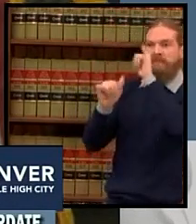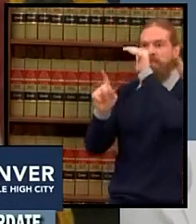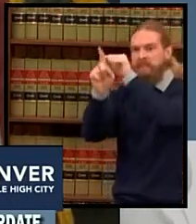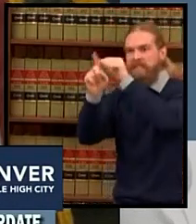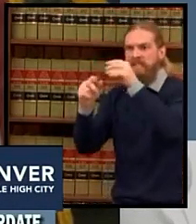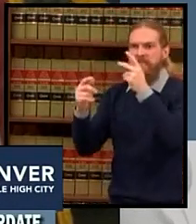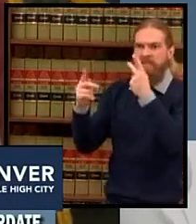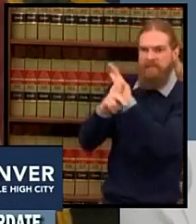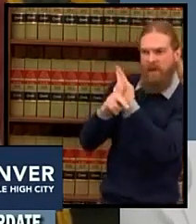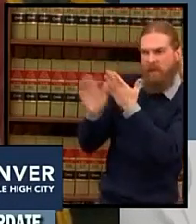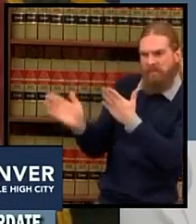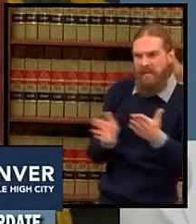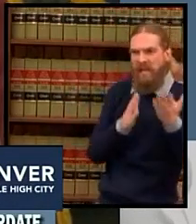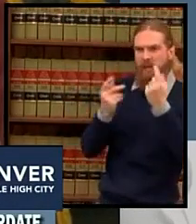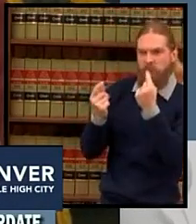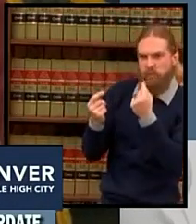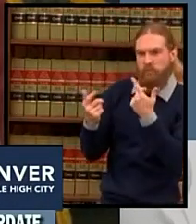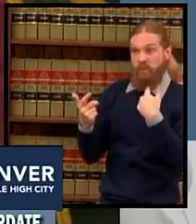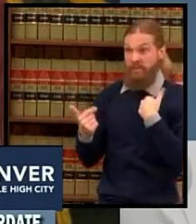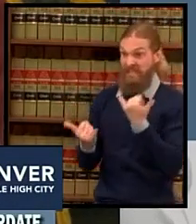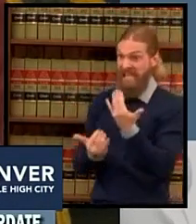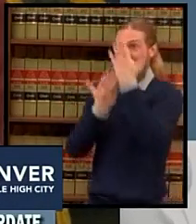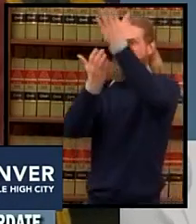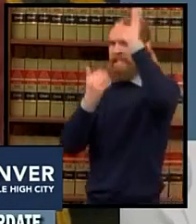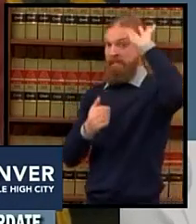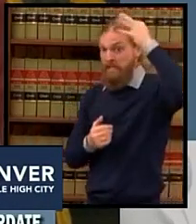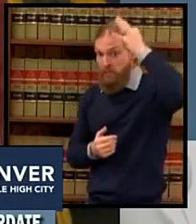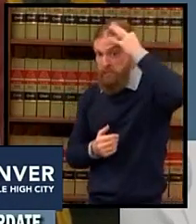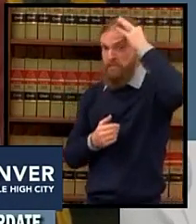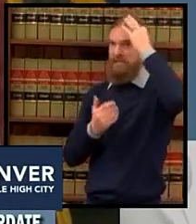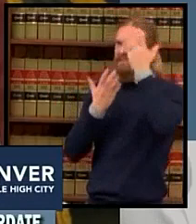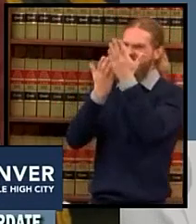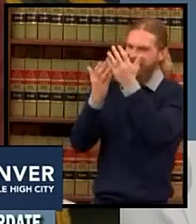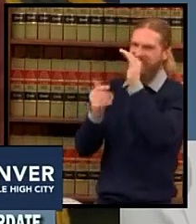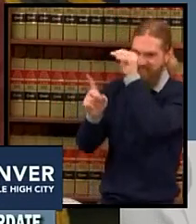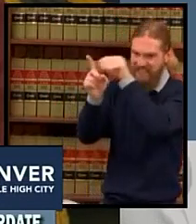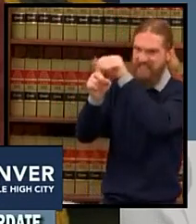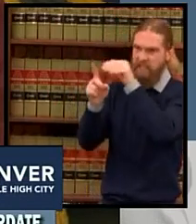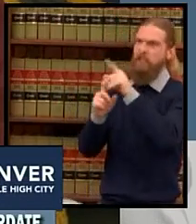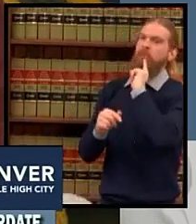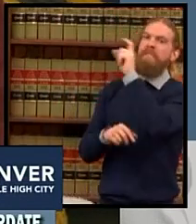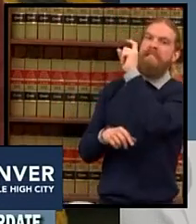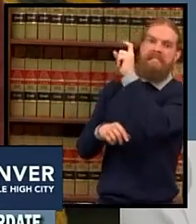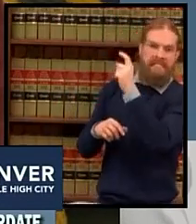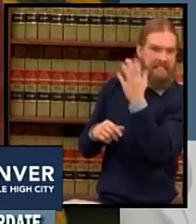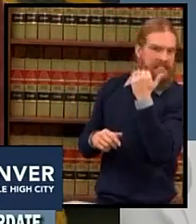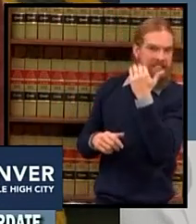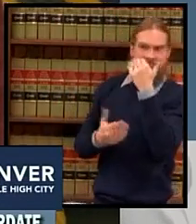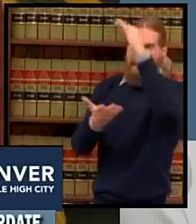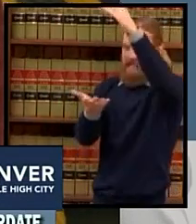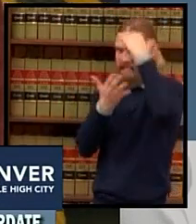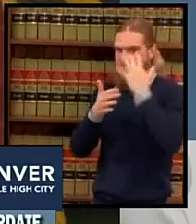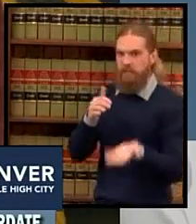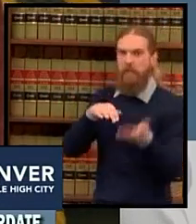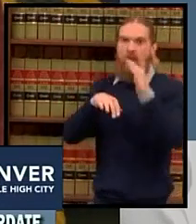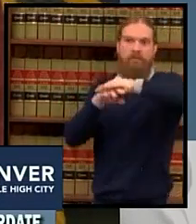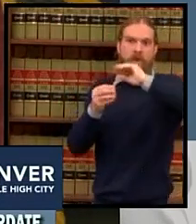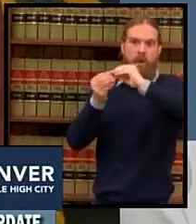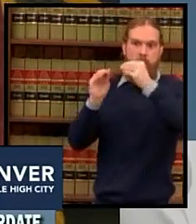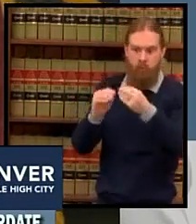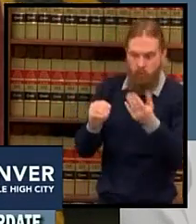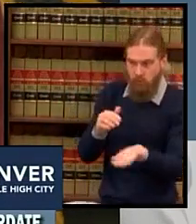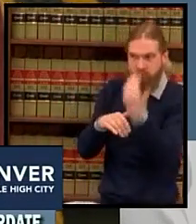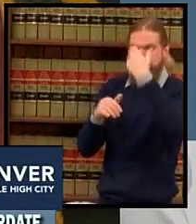federal level, at the federal level, that we'll receive direct distribution of vaccinations. And if we are able to do that, then we'll use